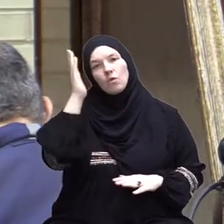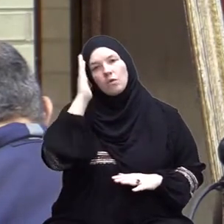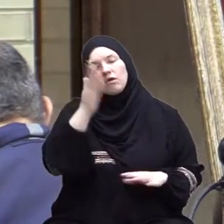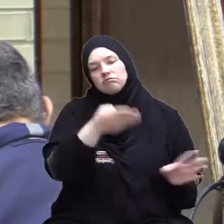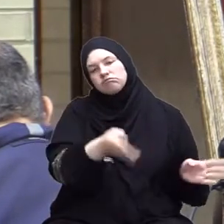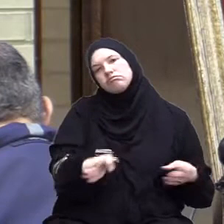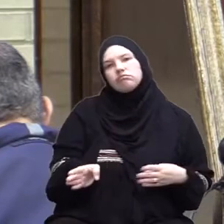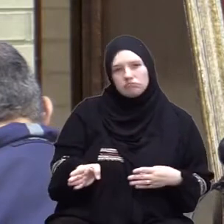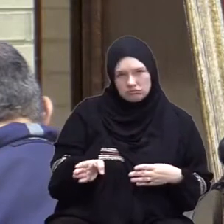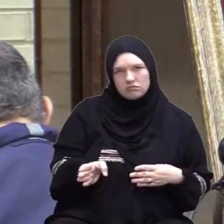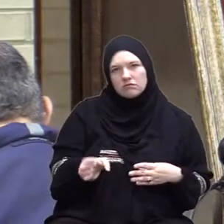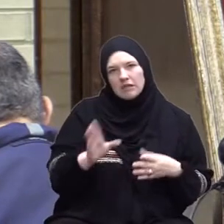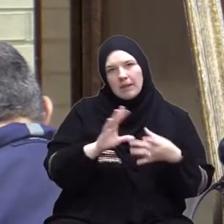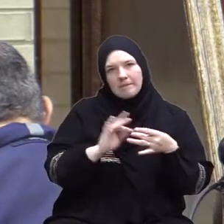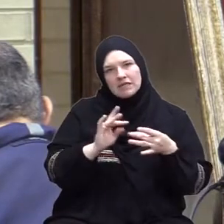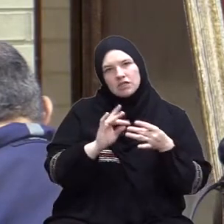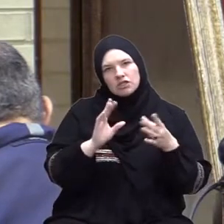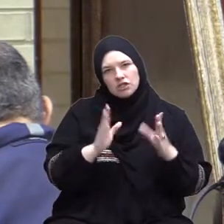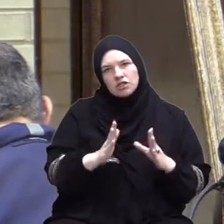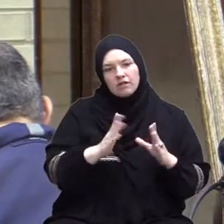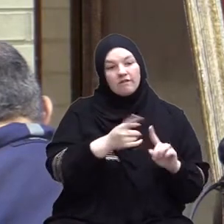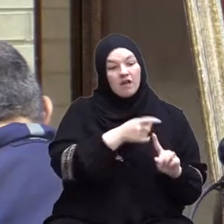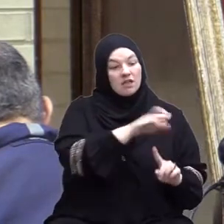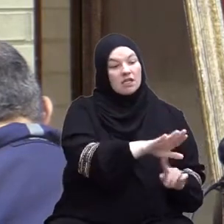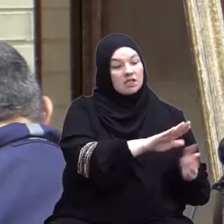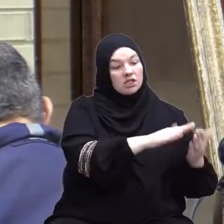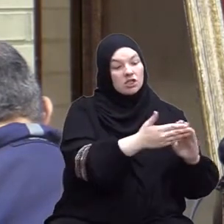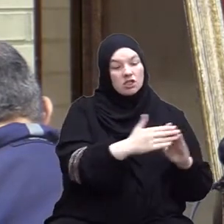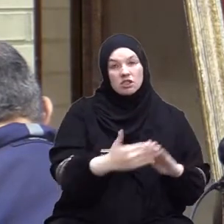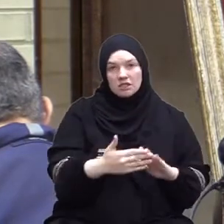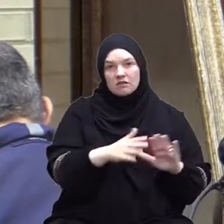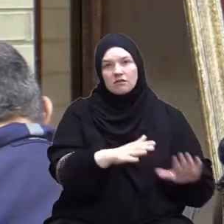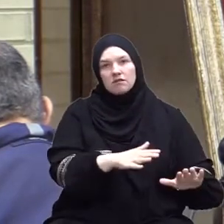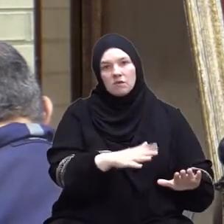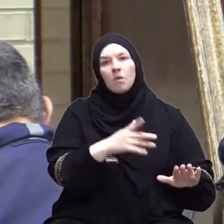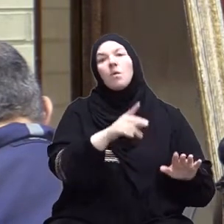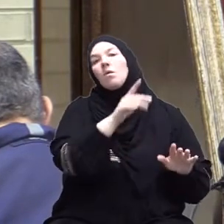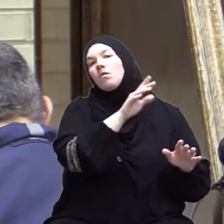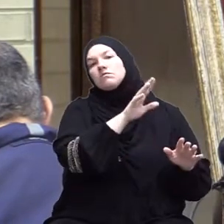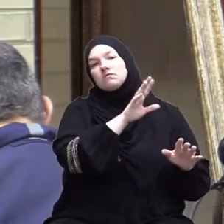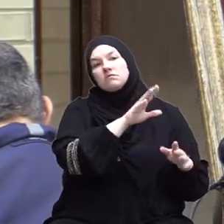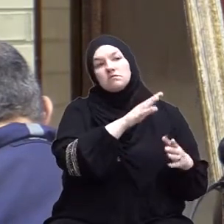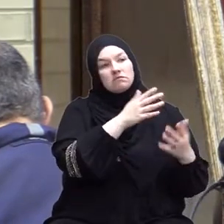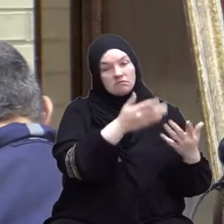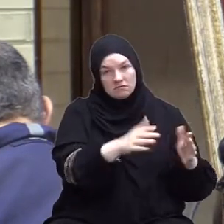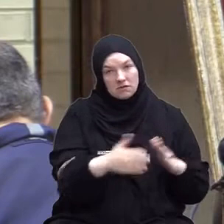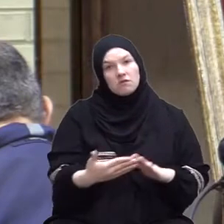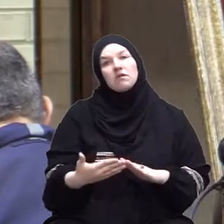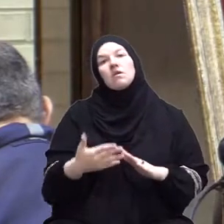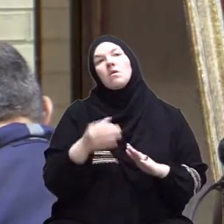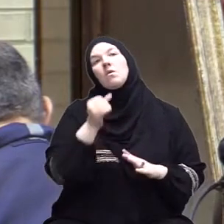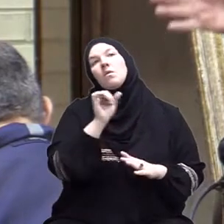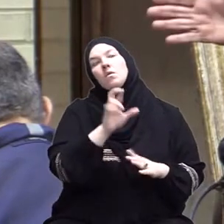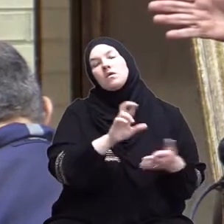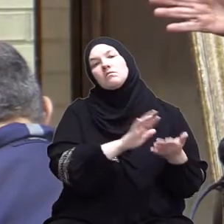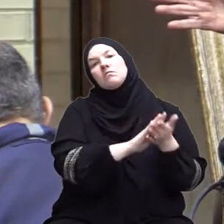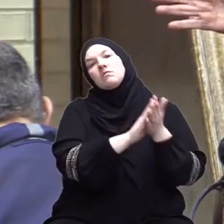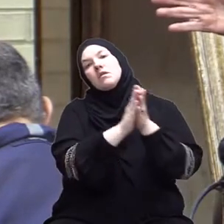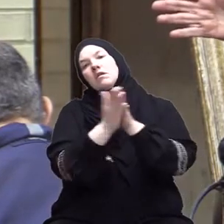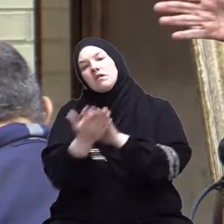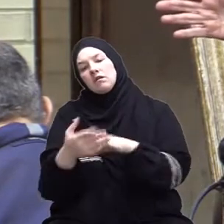shift the messengership from this Israelite community altogether to